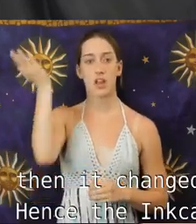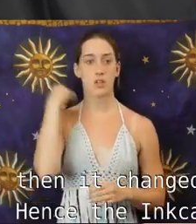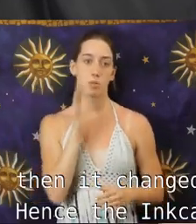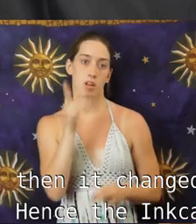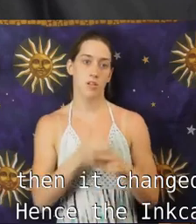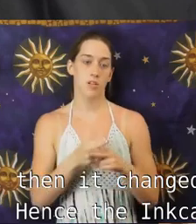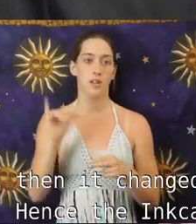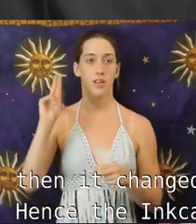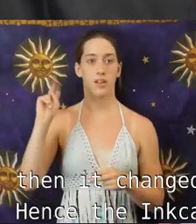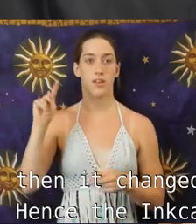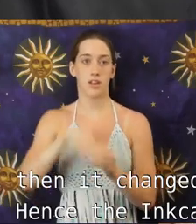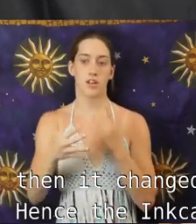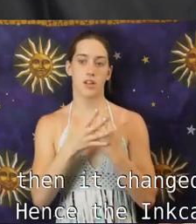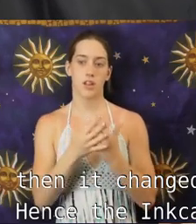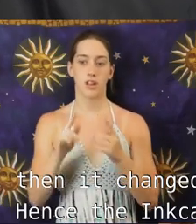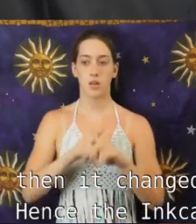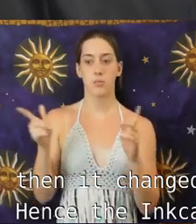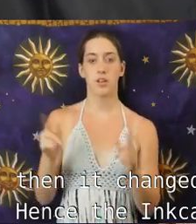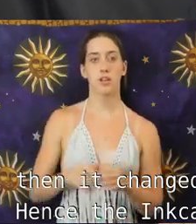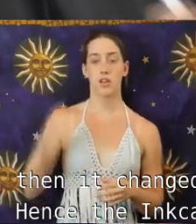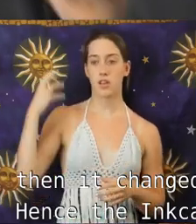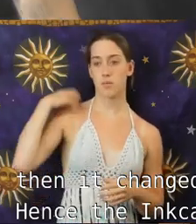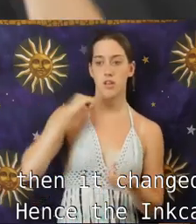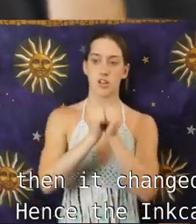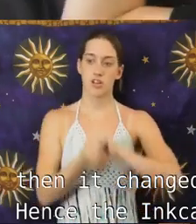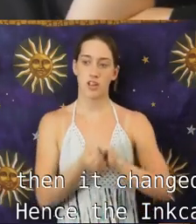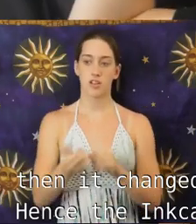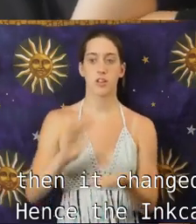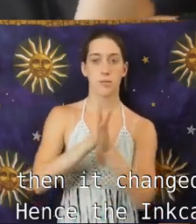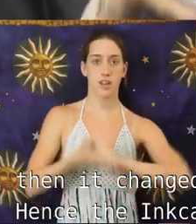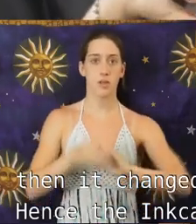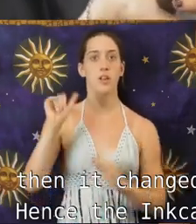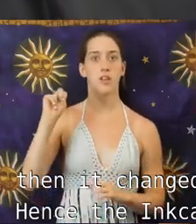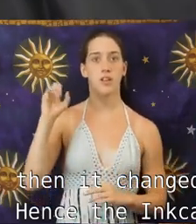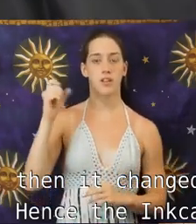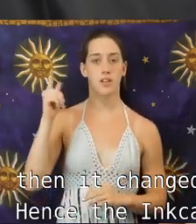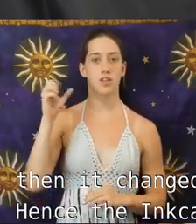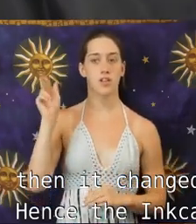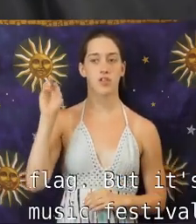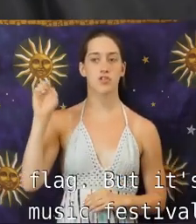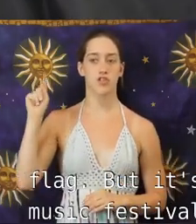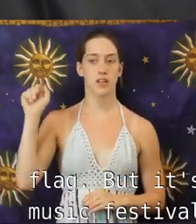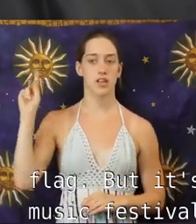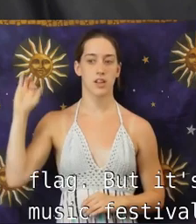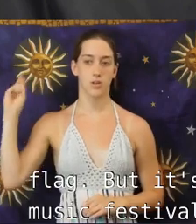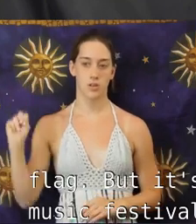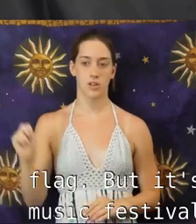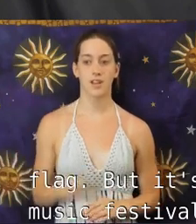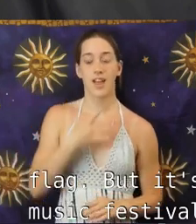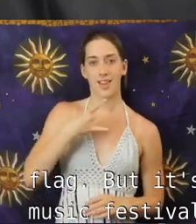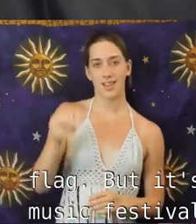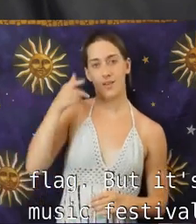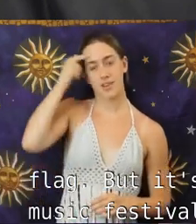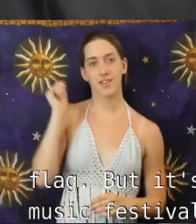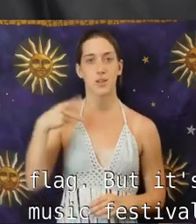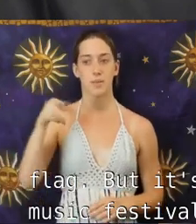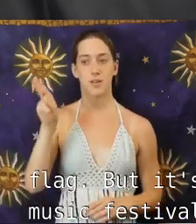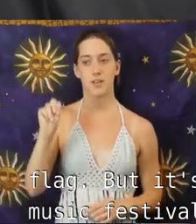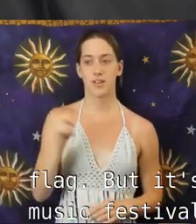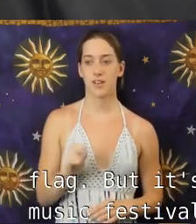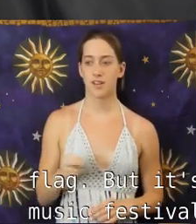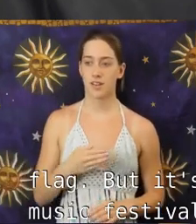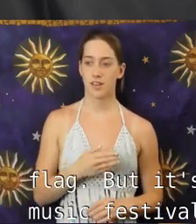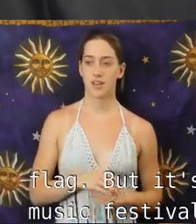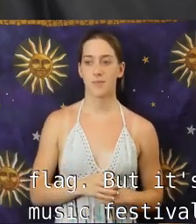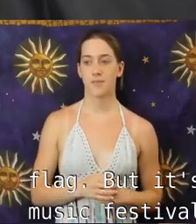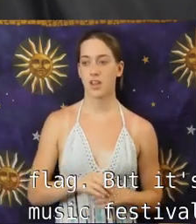it changed managers and became Inkcarceration, hence the incarceration being spelled incorrectly on the flag. But it's a pun, and I like